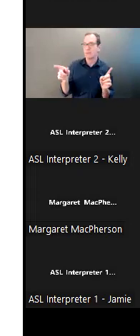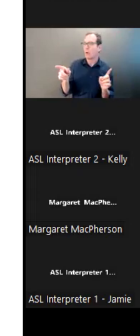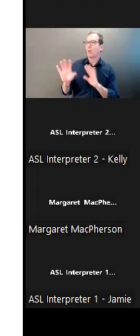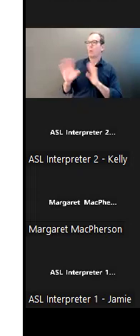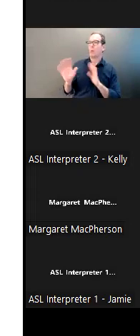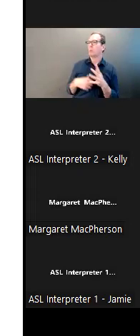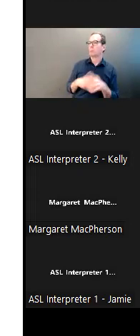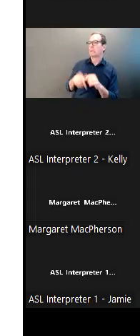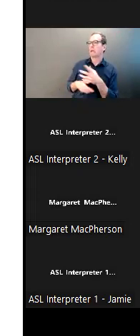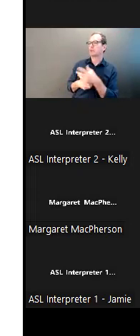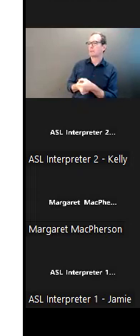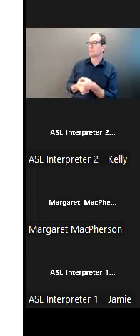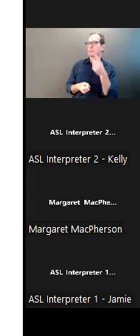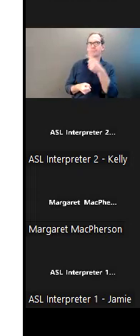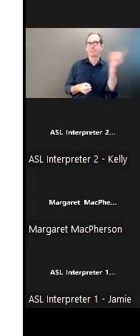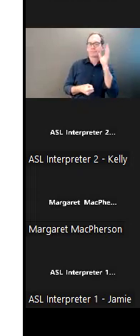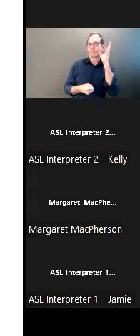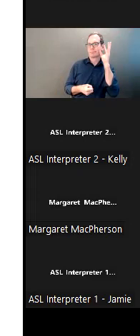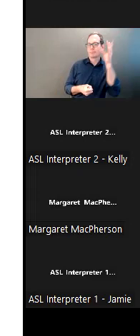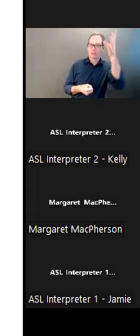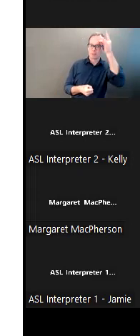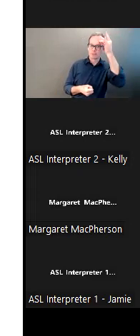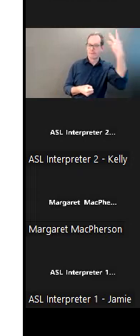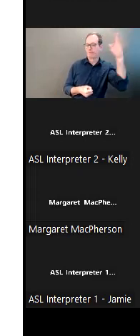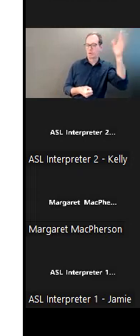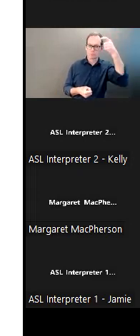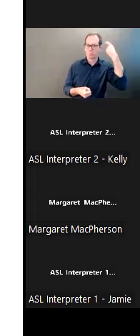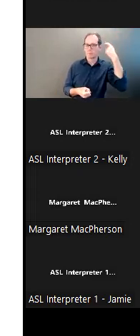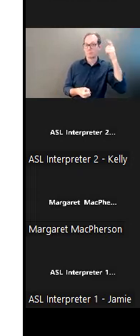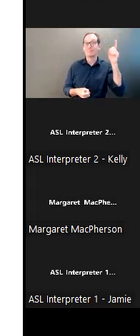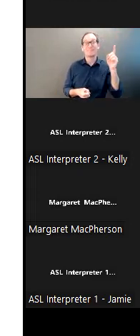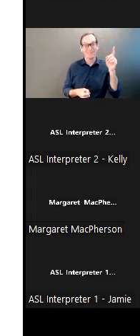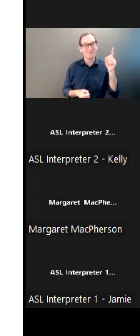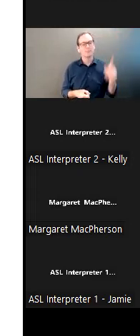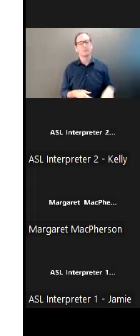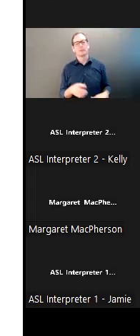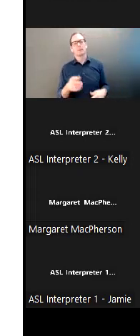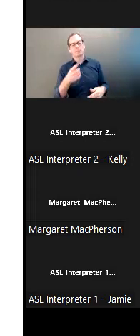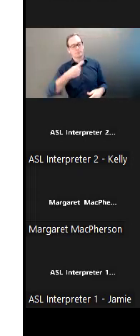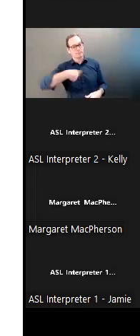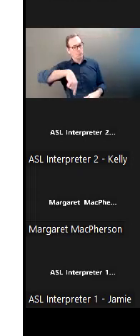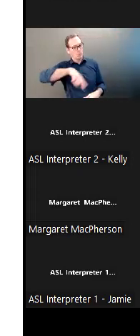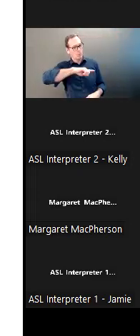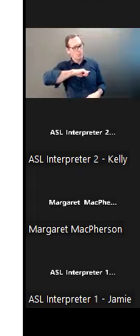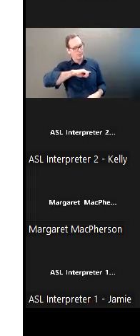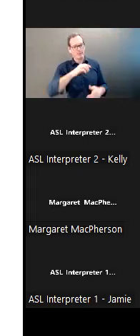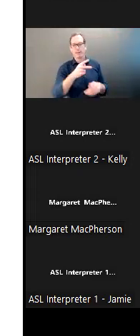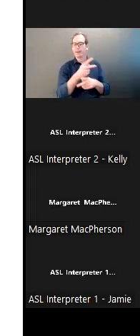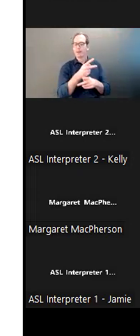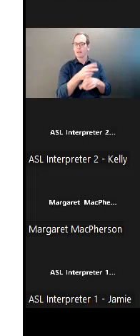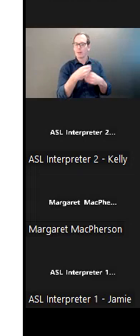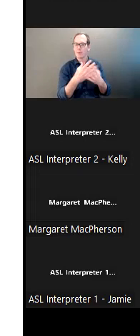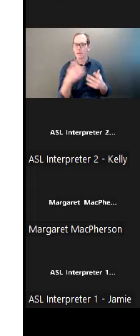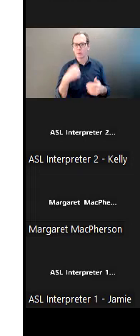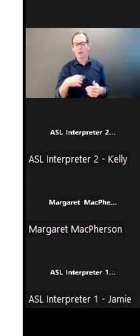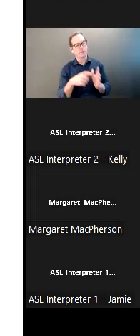create that trusting relationship and really work on that notion of trust and make sure that the person, that we